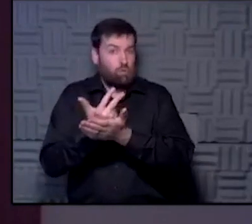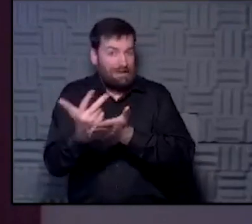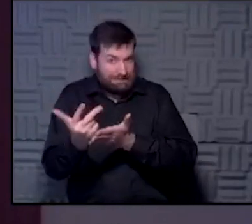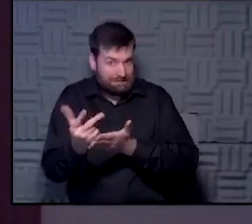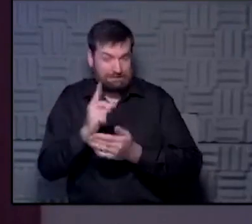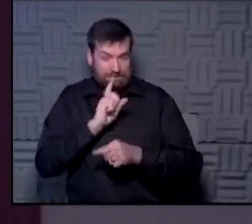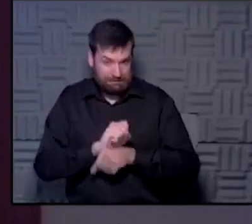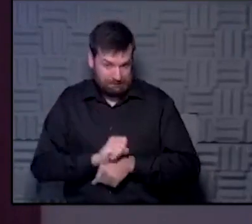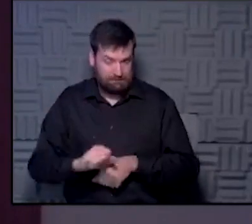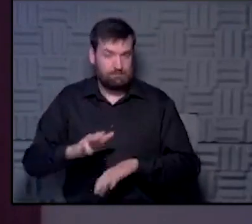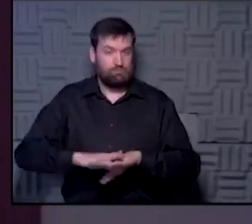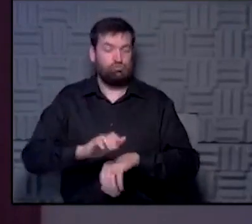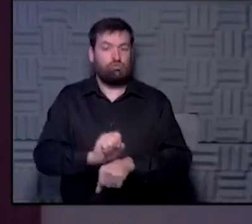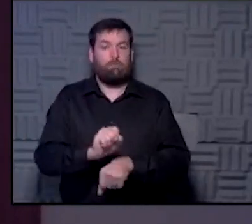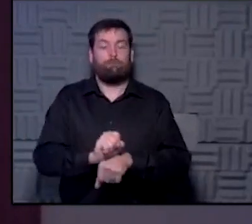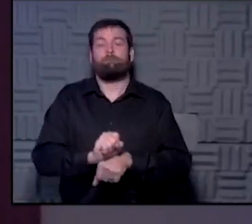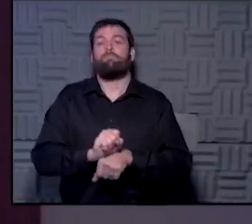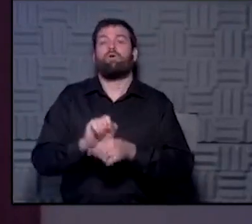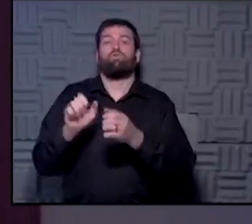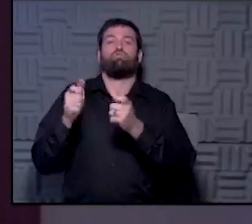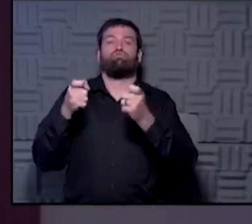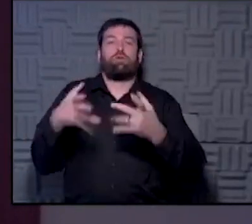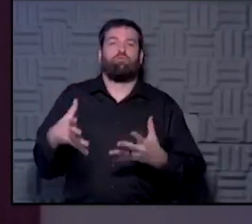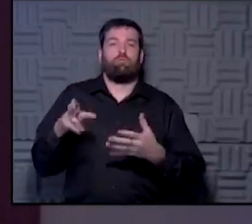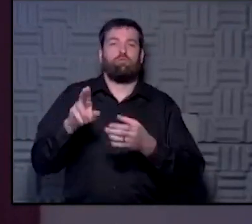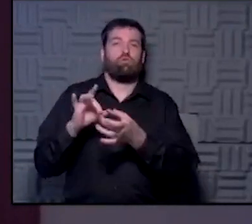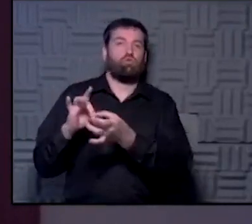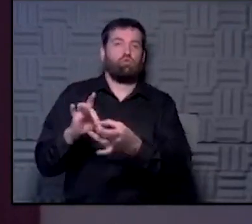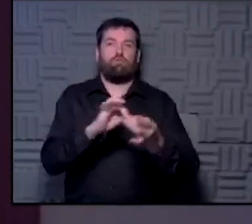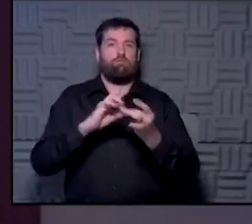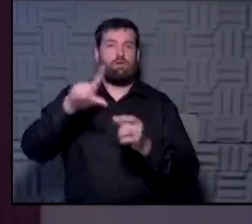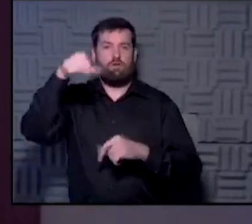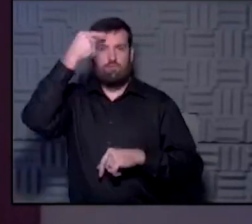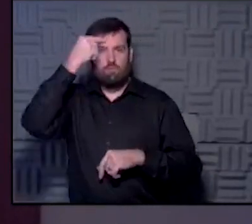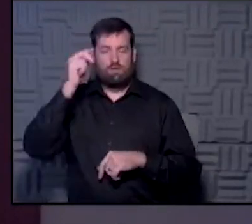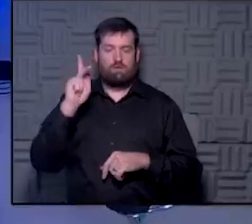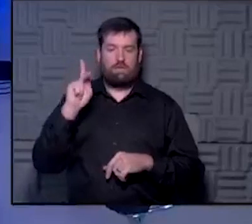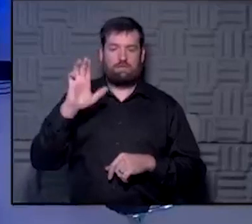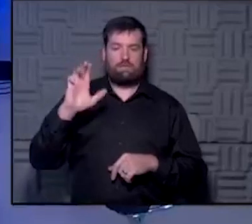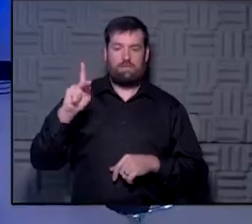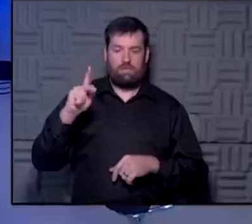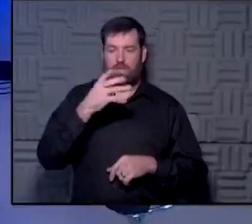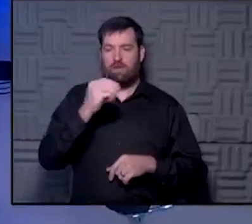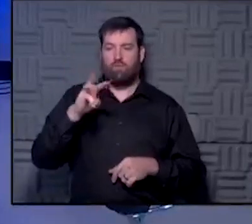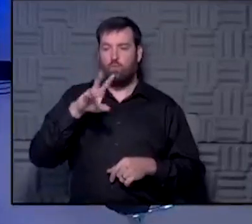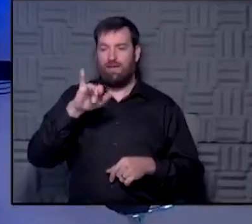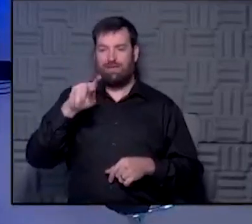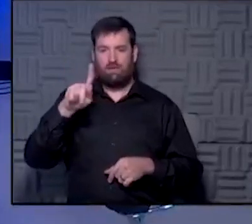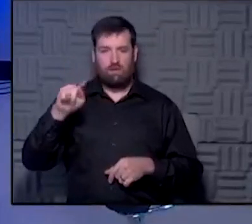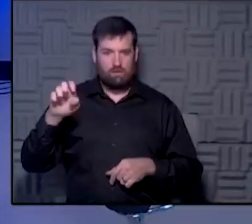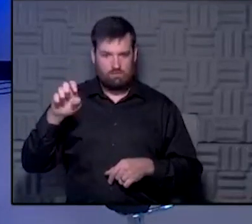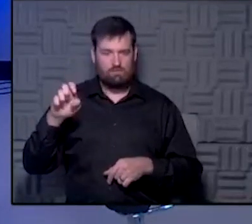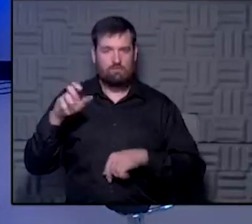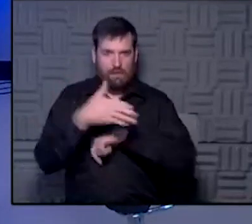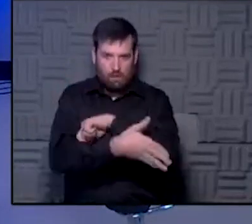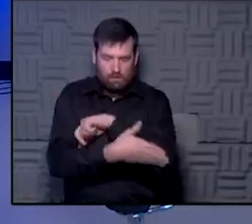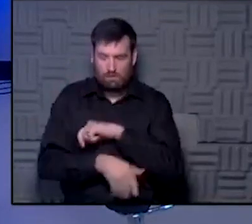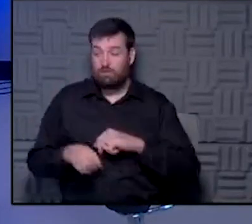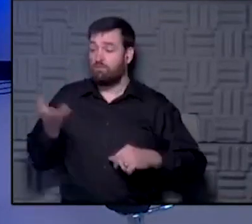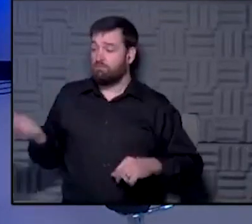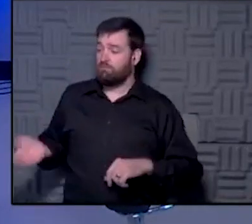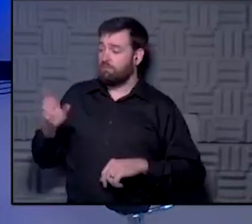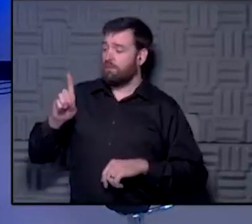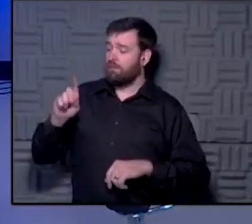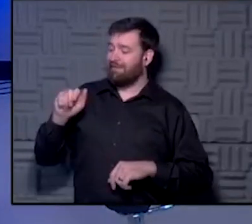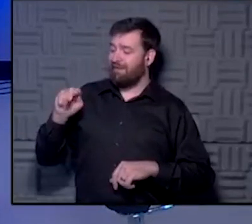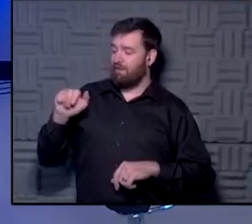months. Director of the Unified Government of Wyandotte County and KCK Public Health, and Dr. Dana Hawkinson, of course, Medical Director of